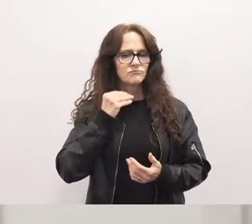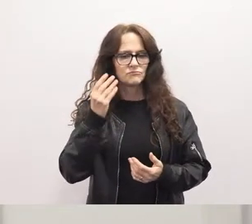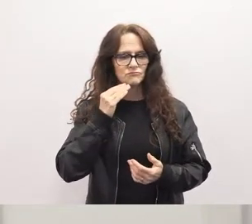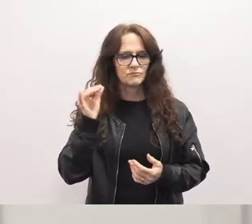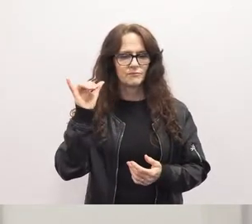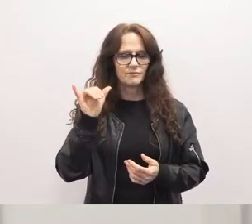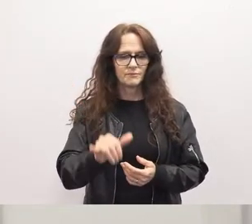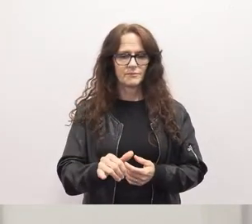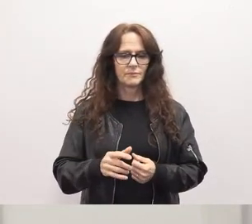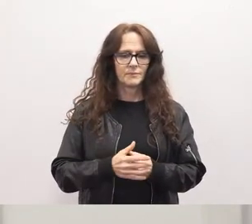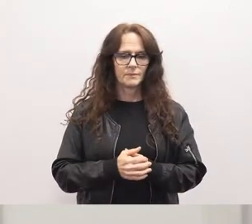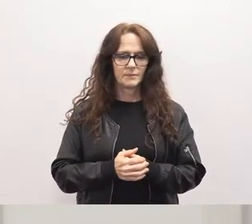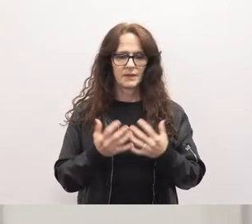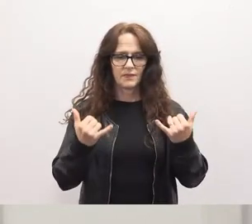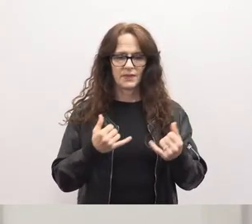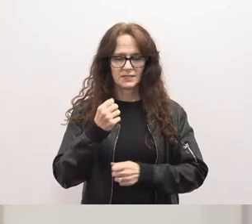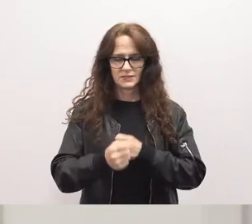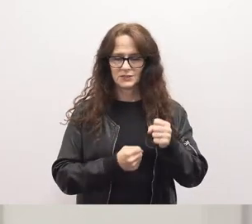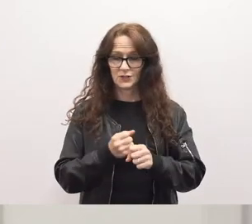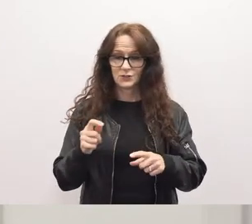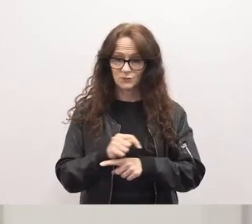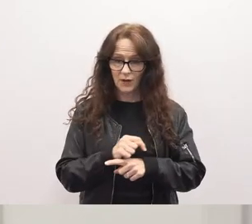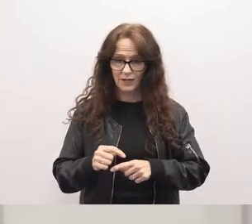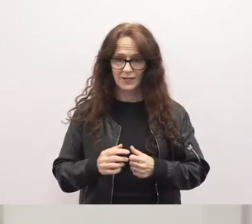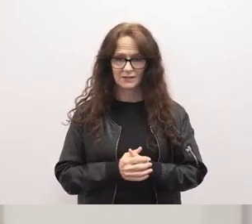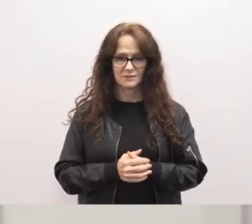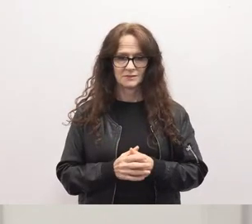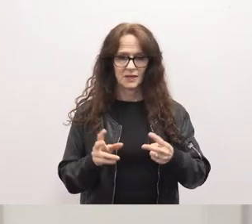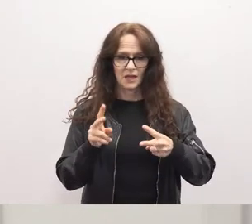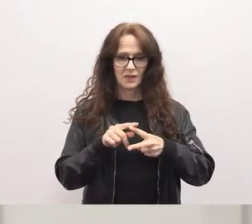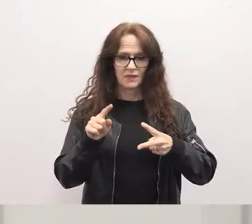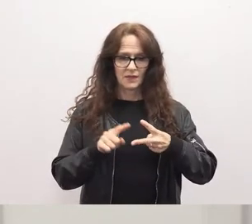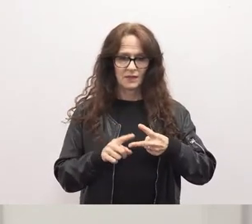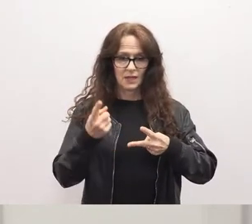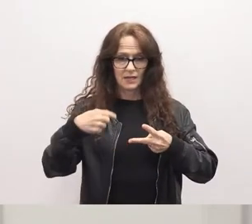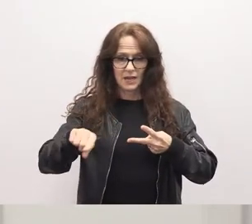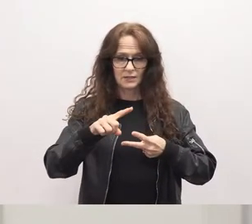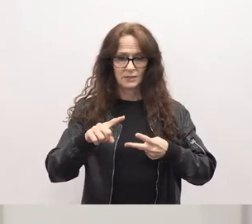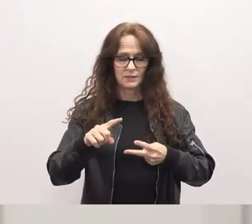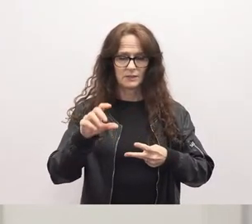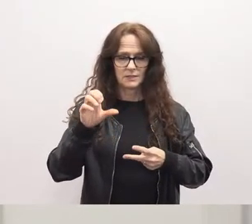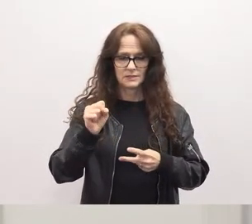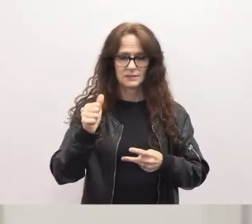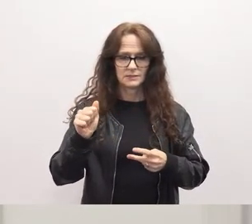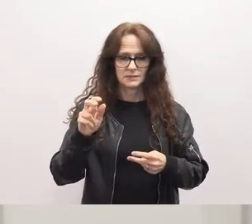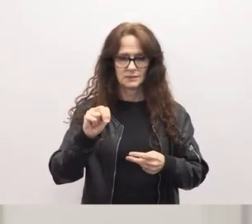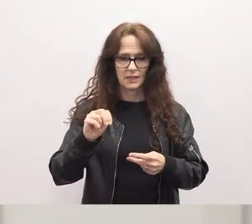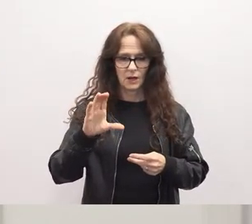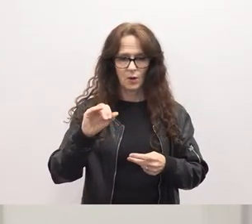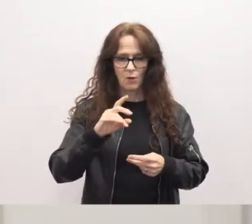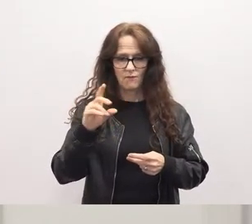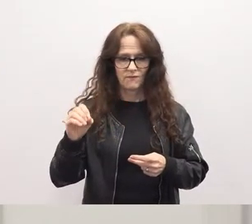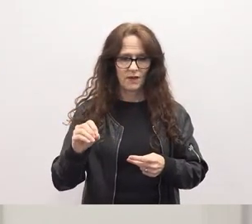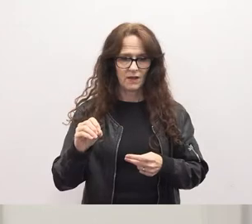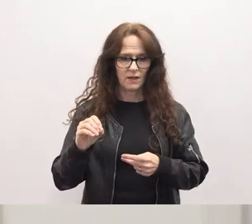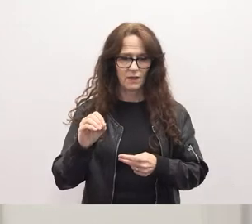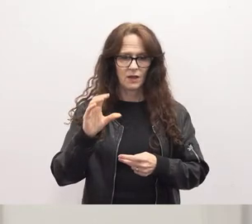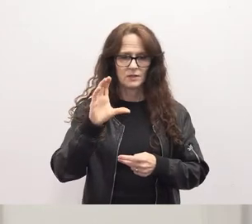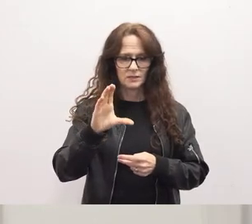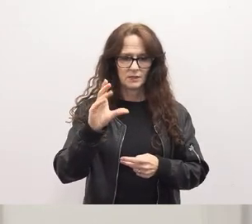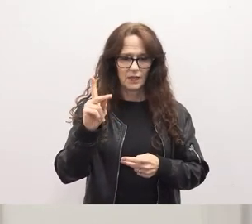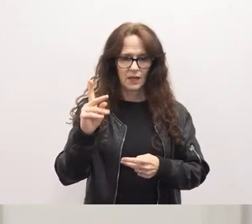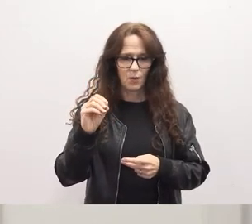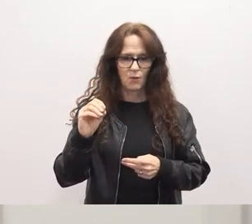experience this year's training. And then just two other things. Next week, Sankofa Parent Village for African American Black